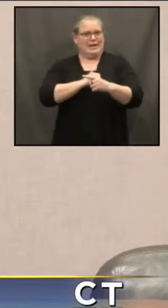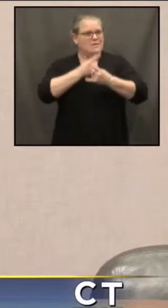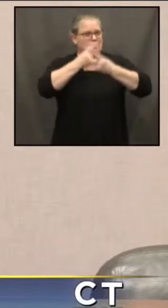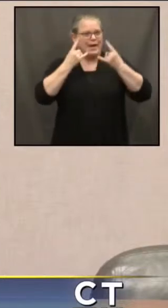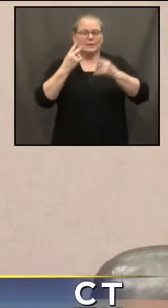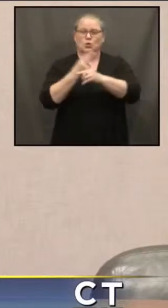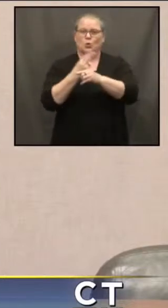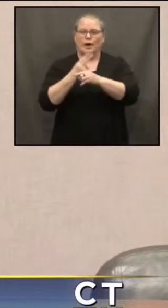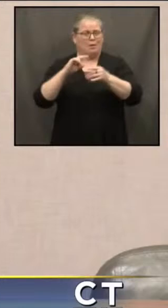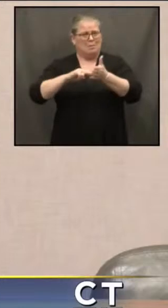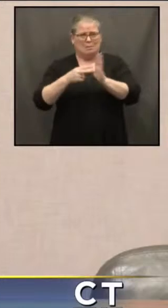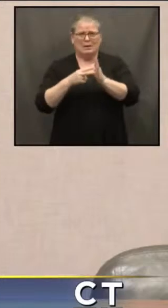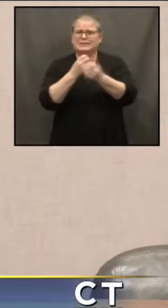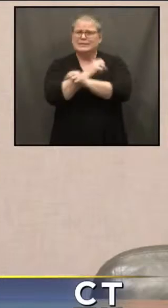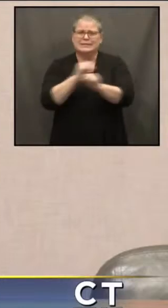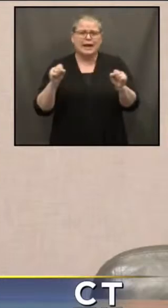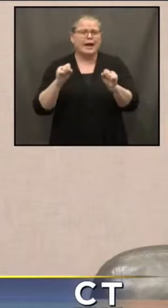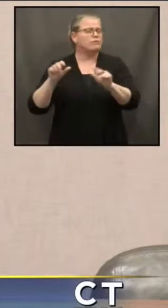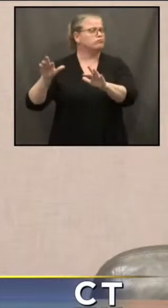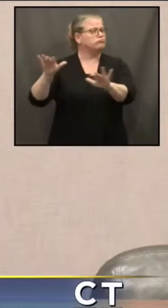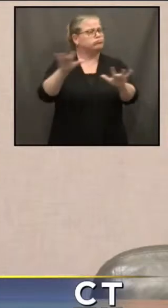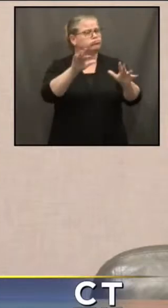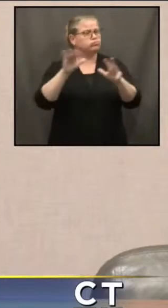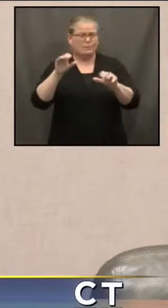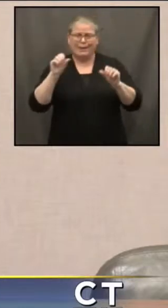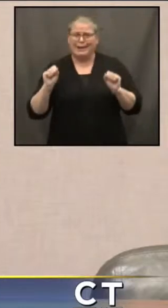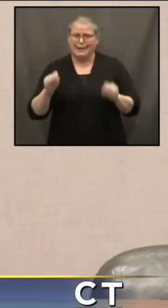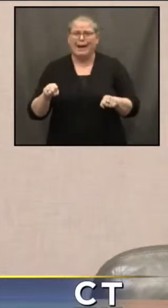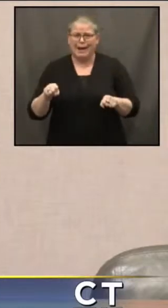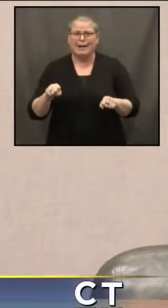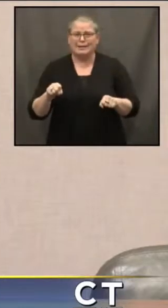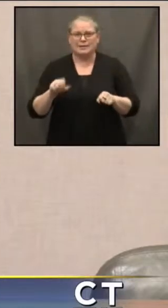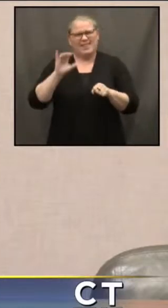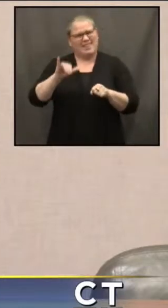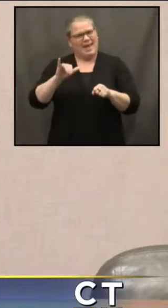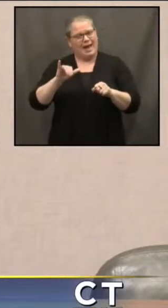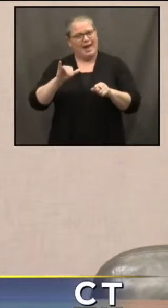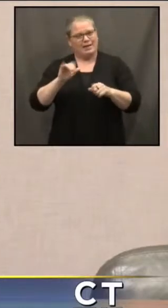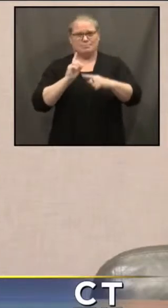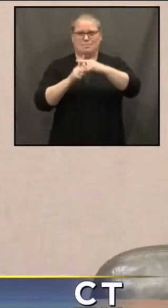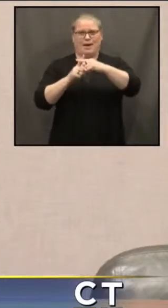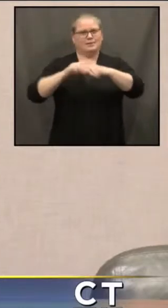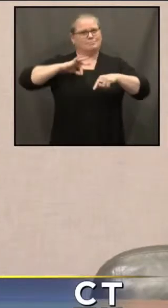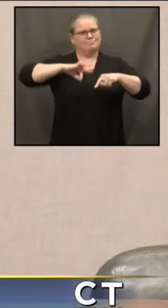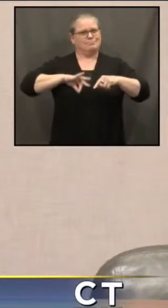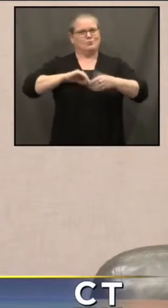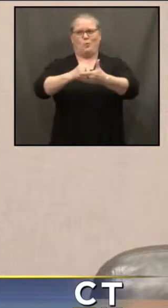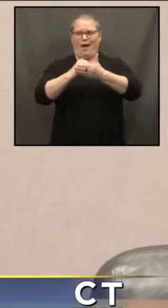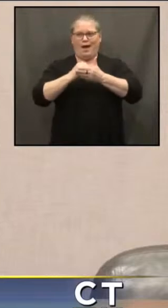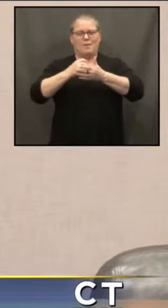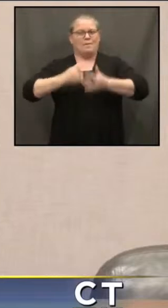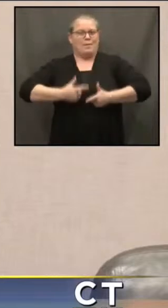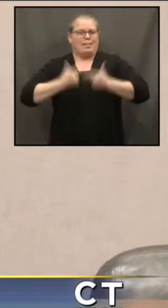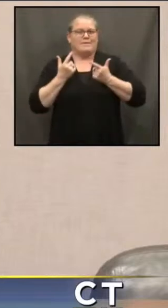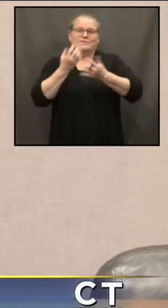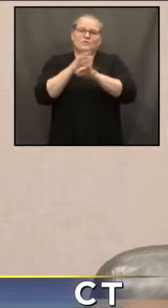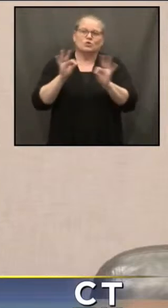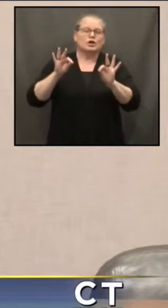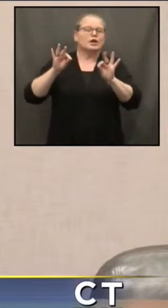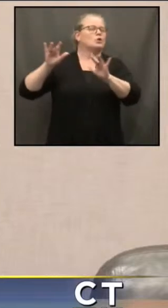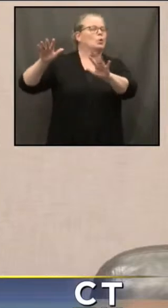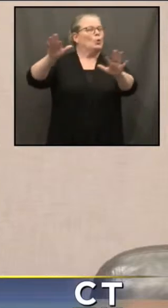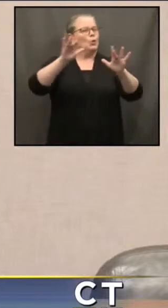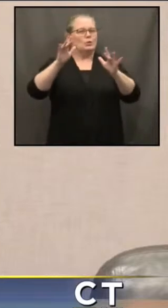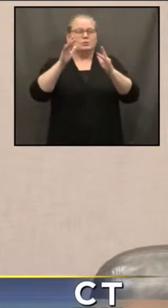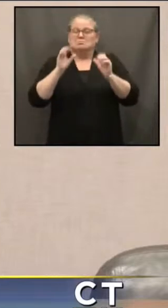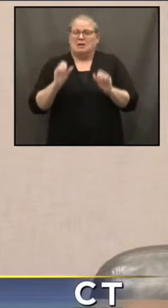lives safely. And it's an asset. It's a tool they can use to be able to go about their lives and live it freely.